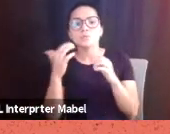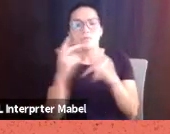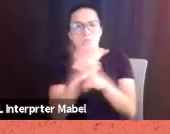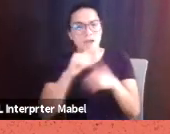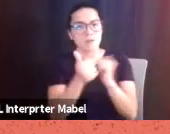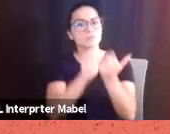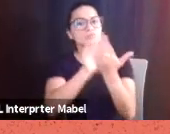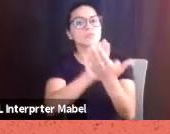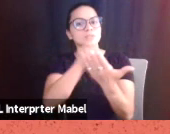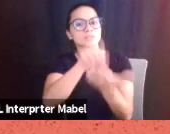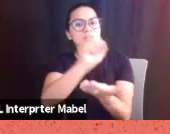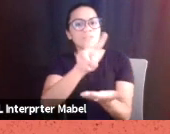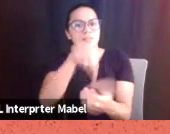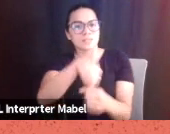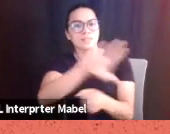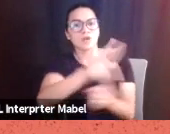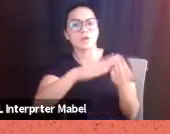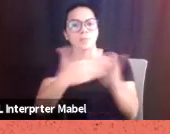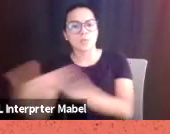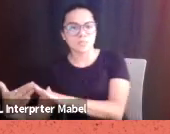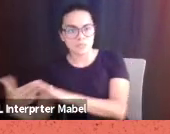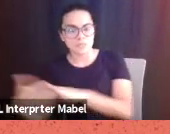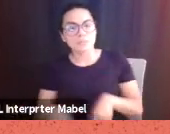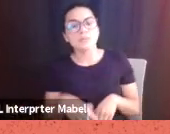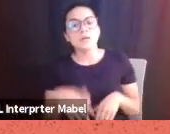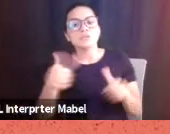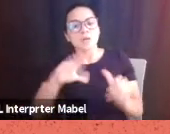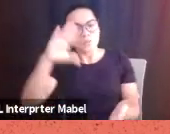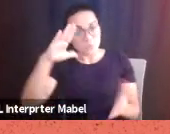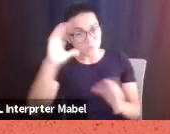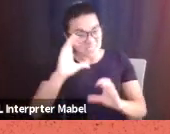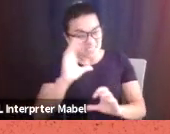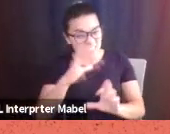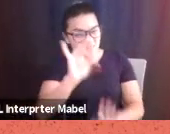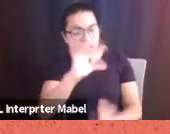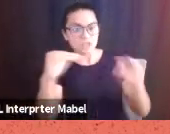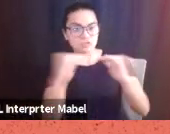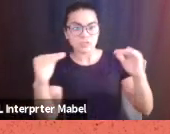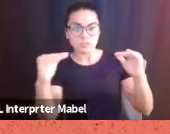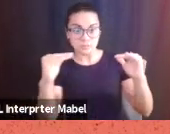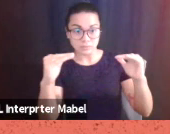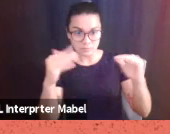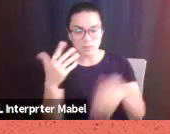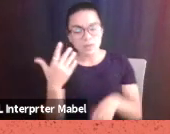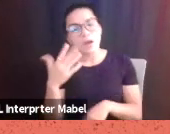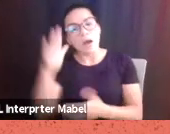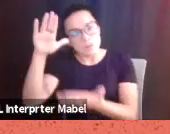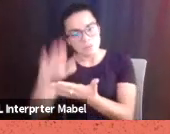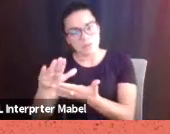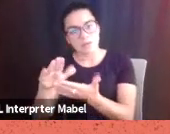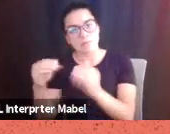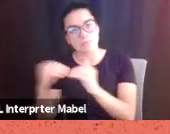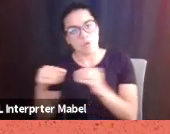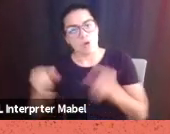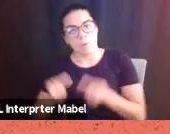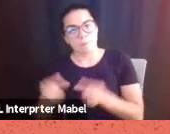with the goal of seeking justice and mitigating further harm. And as many of us are survivors ourselves, we